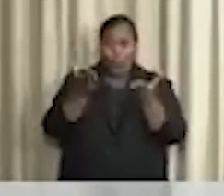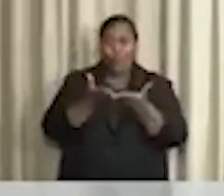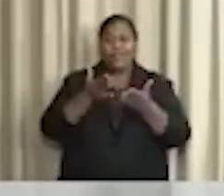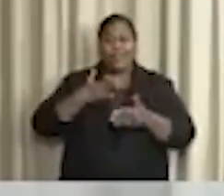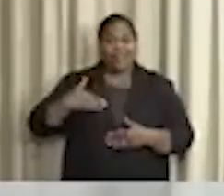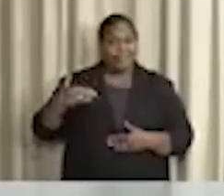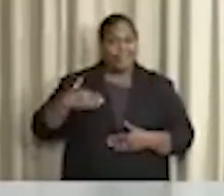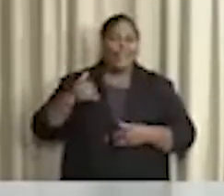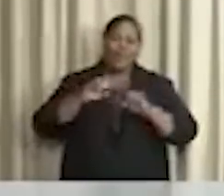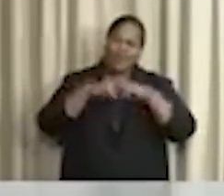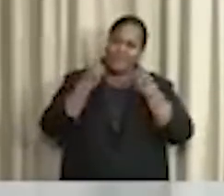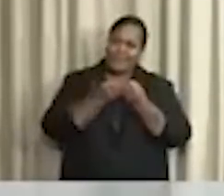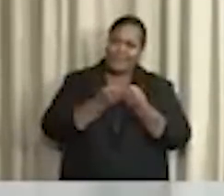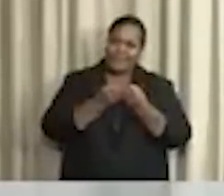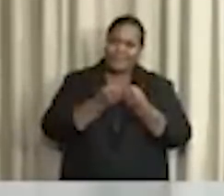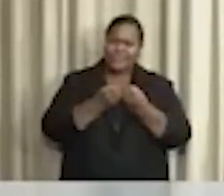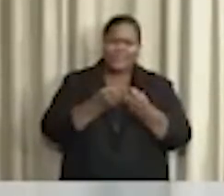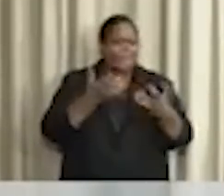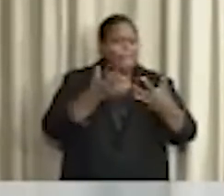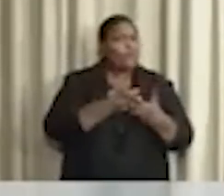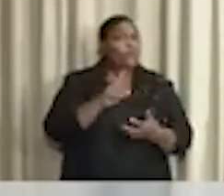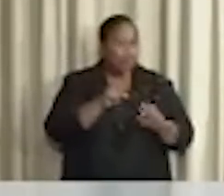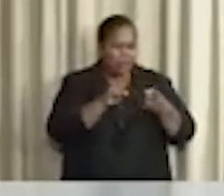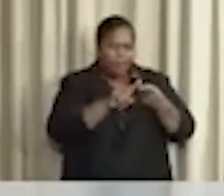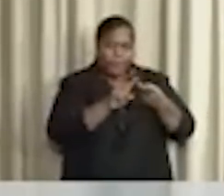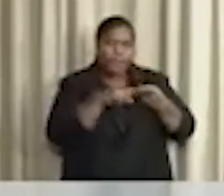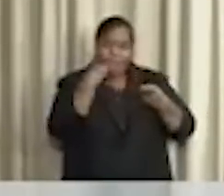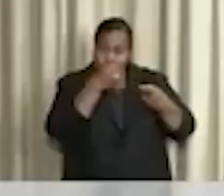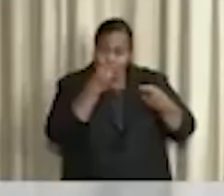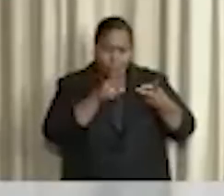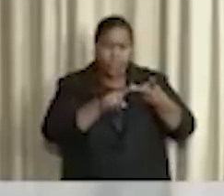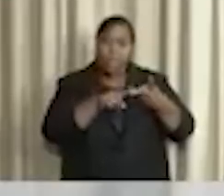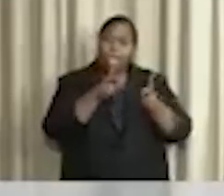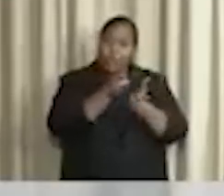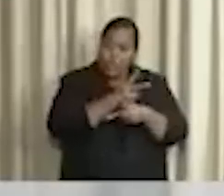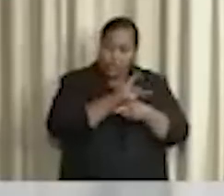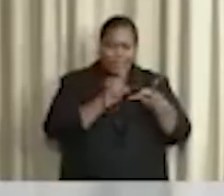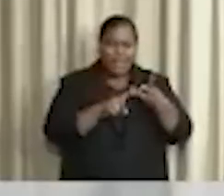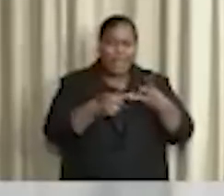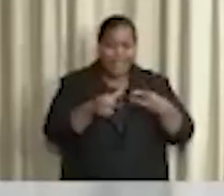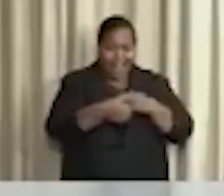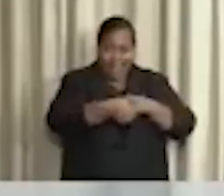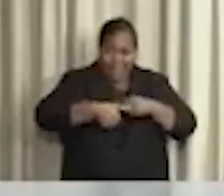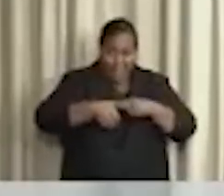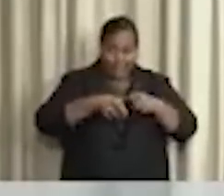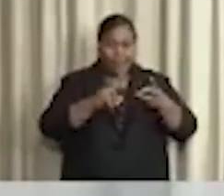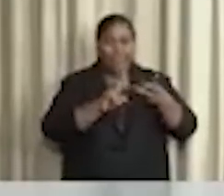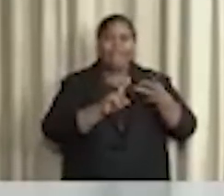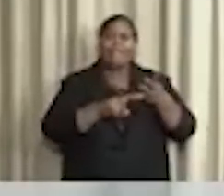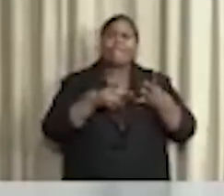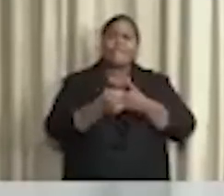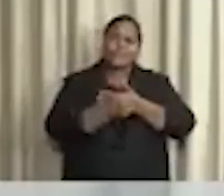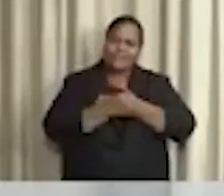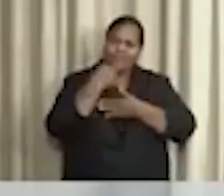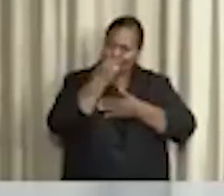Organization, and they relate to food, food production, food labeling, and food safety. It